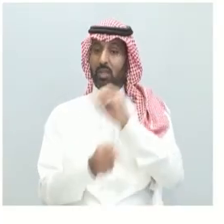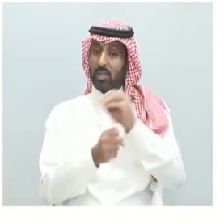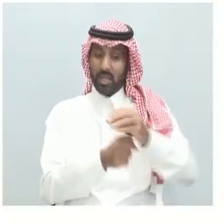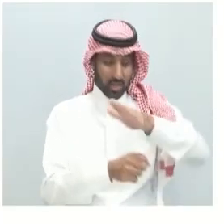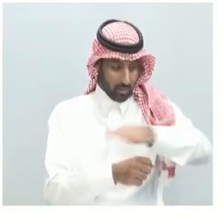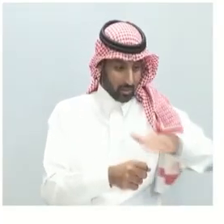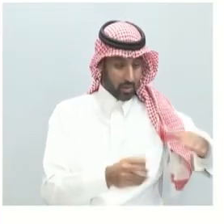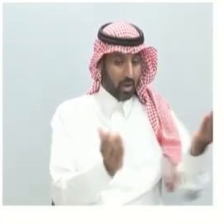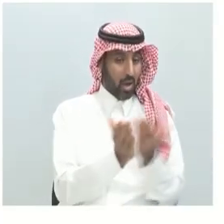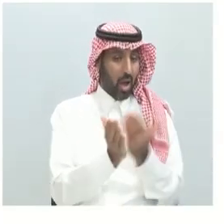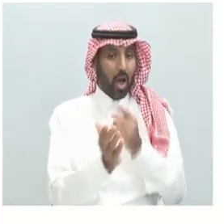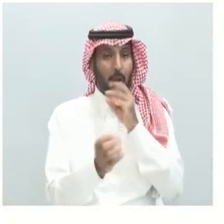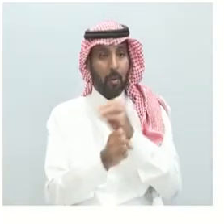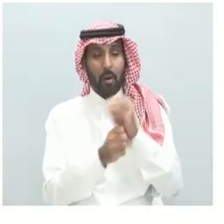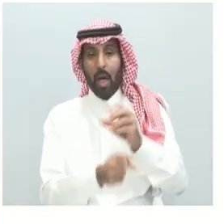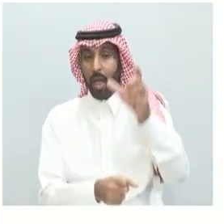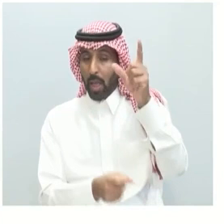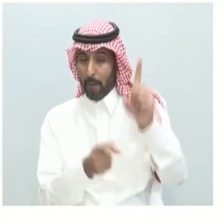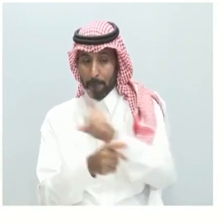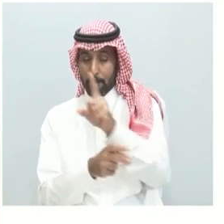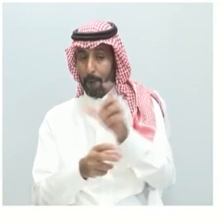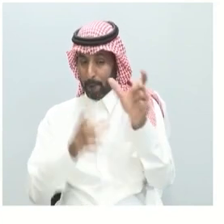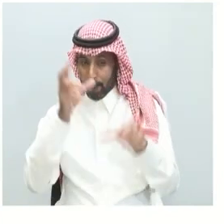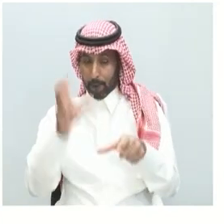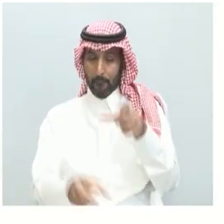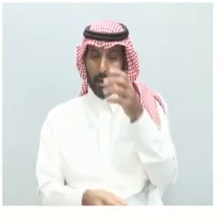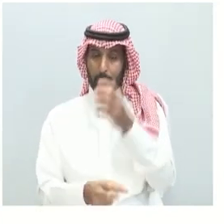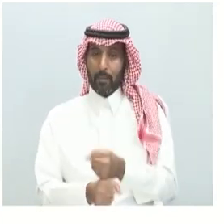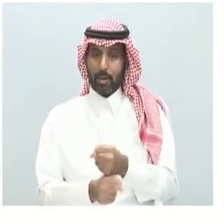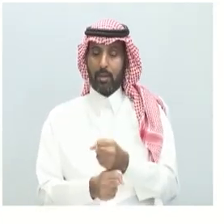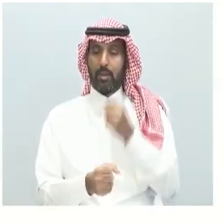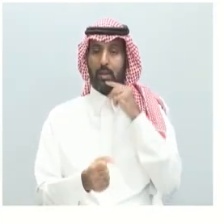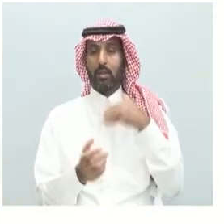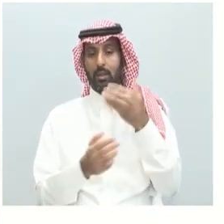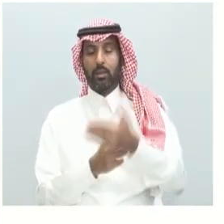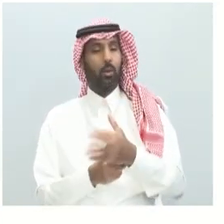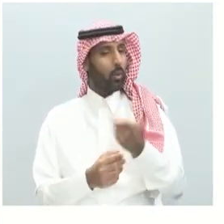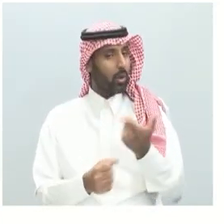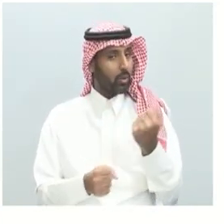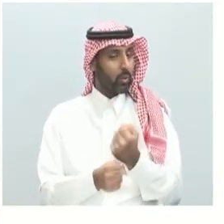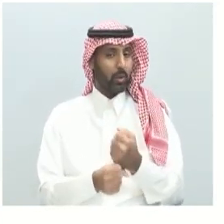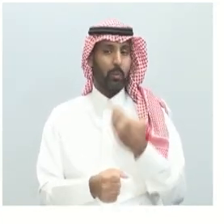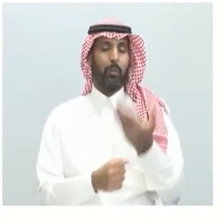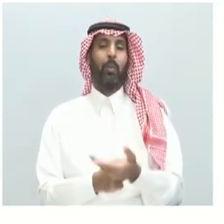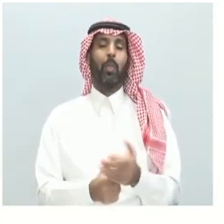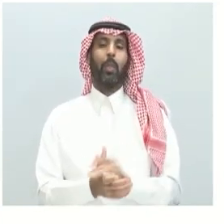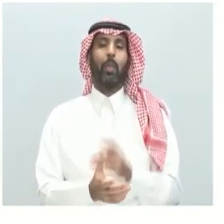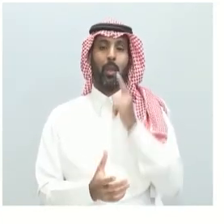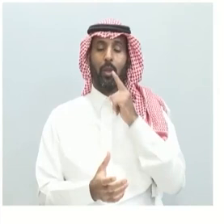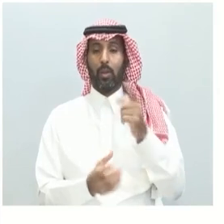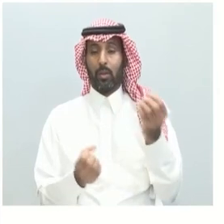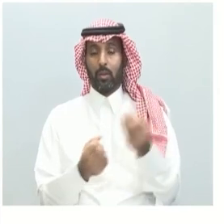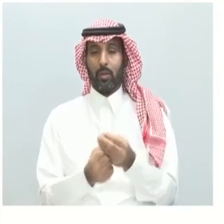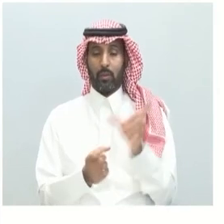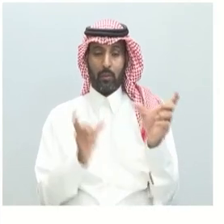children in school about green issues, if we teach them about green issues, going green, what will happen? The clause